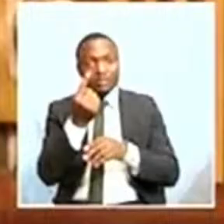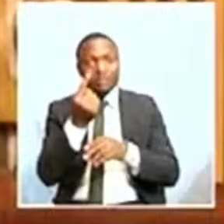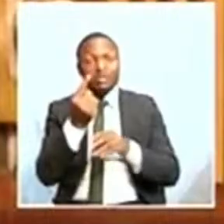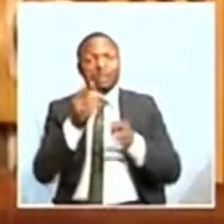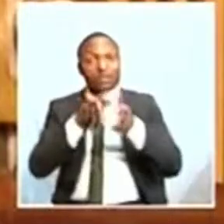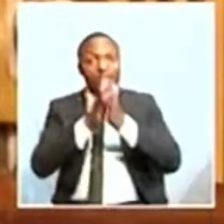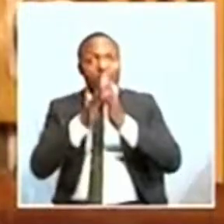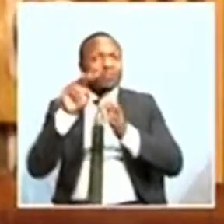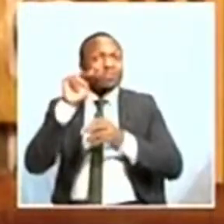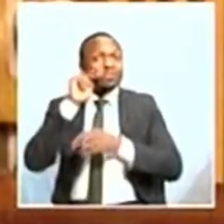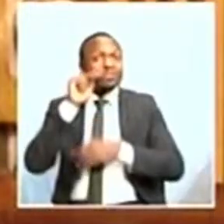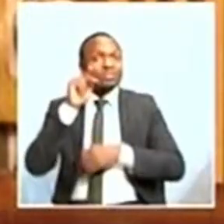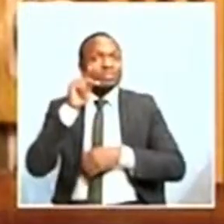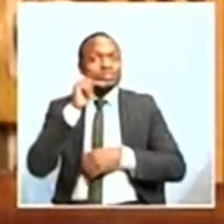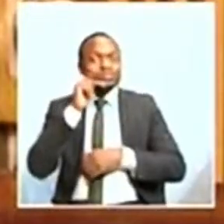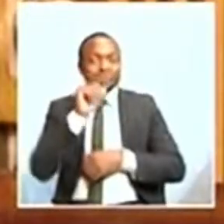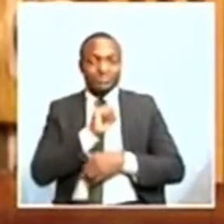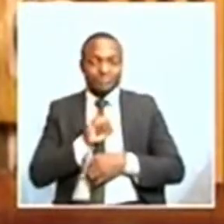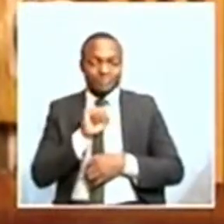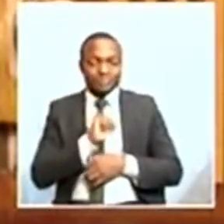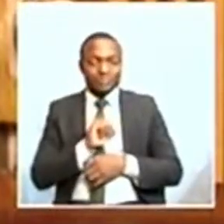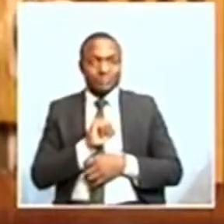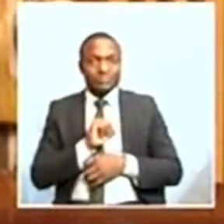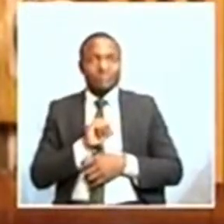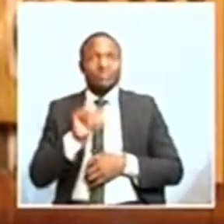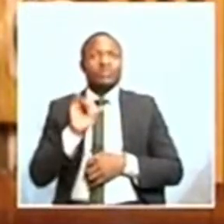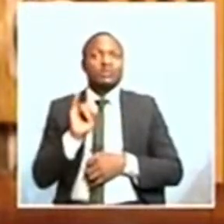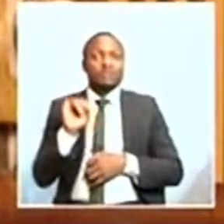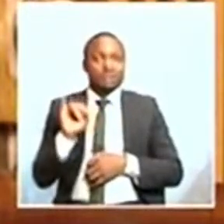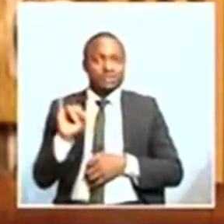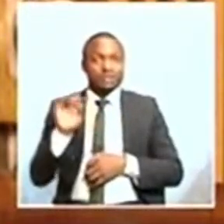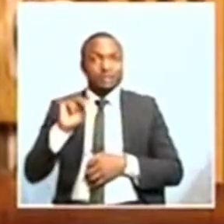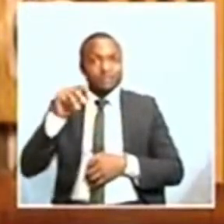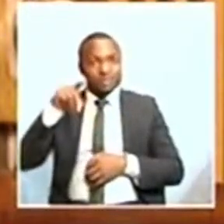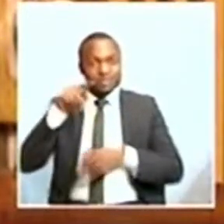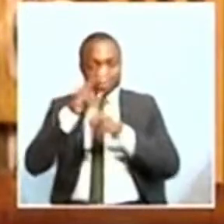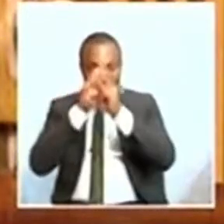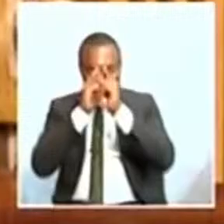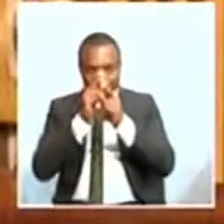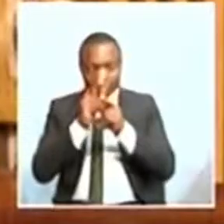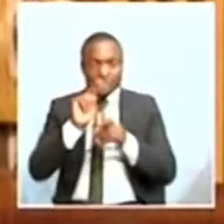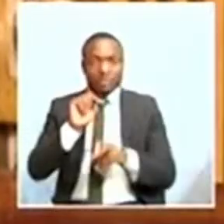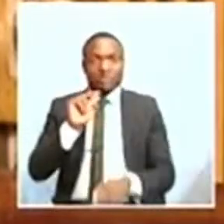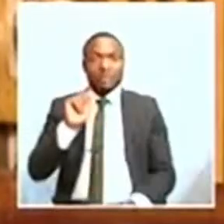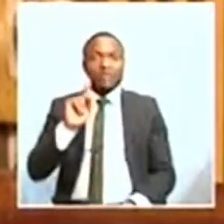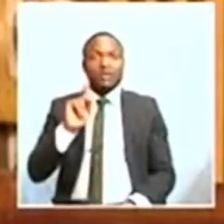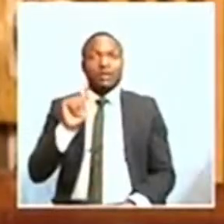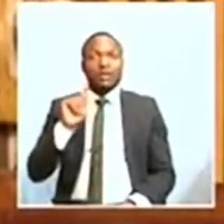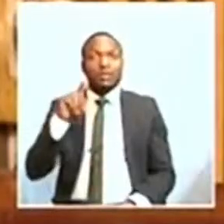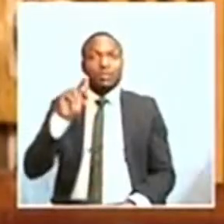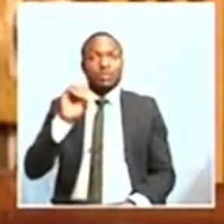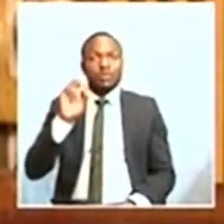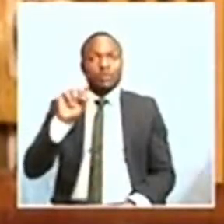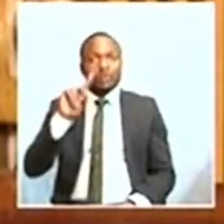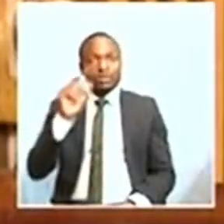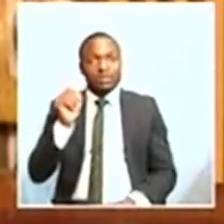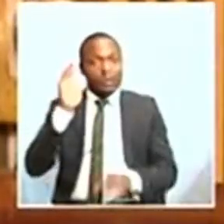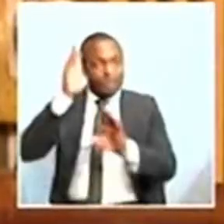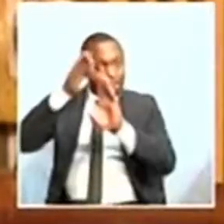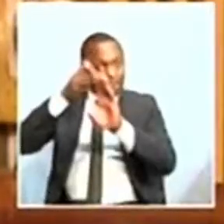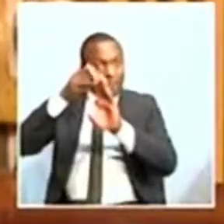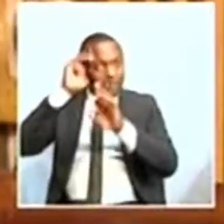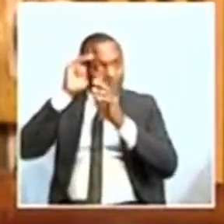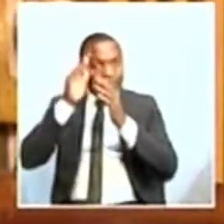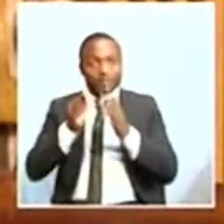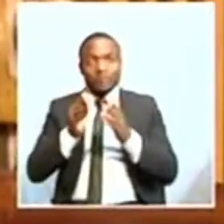by Nakonde, I beg your pardon, Isoka Member of Parliament, Ms. Marjorie Nakaponda, and this question was directed to